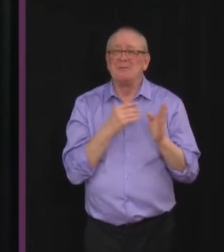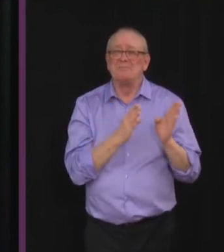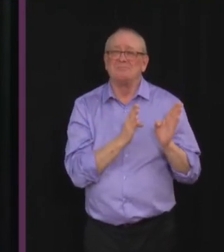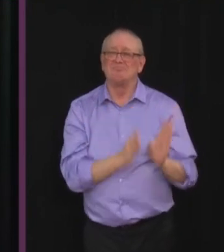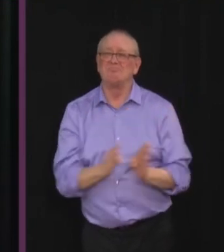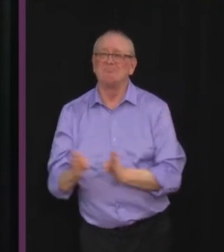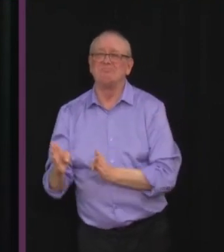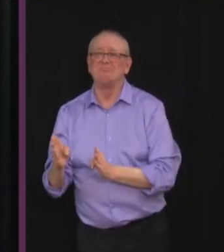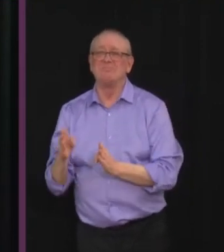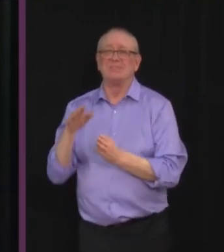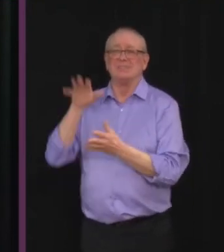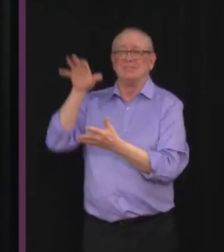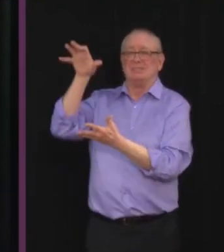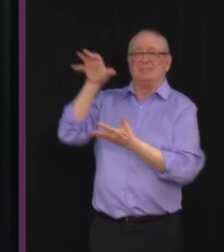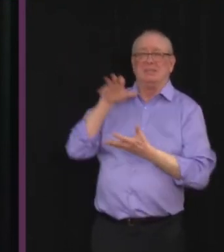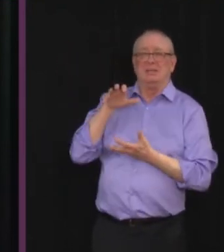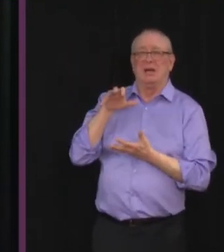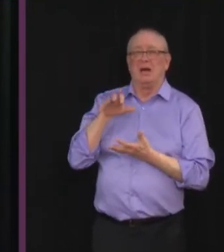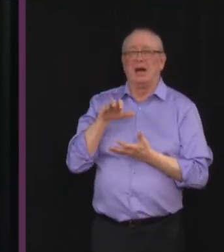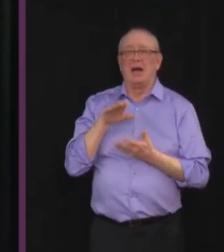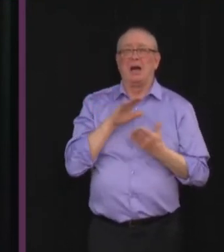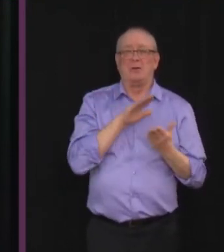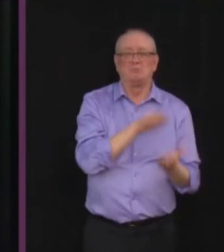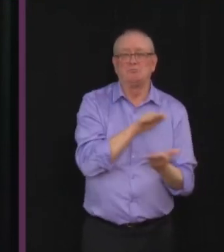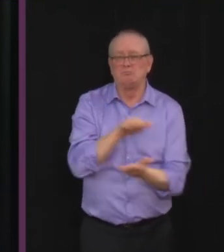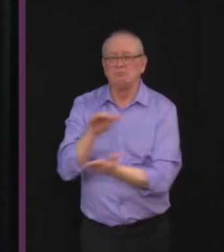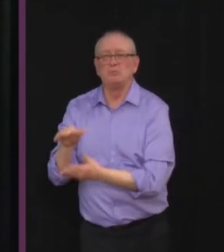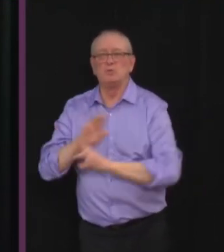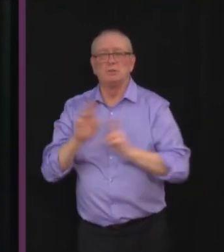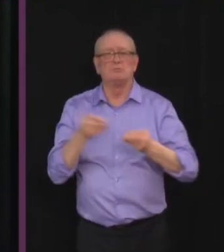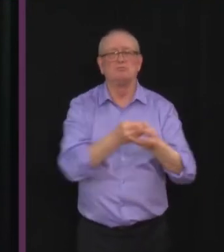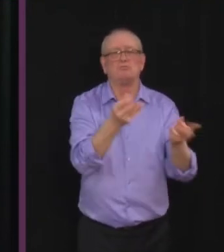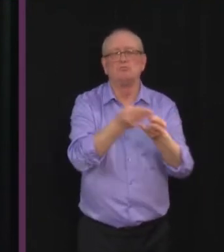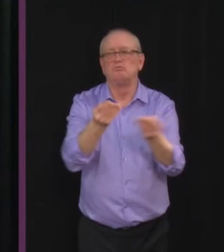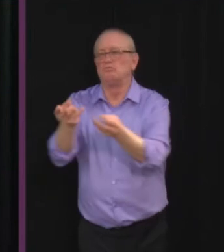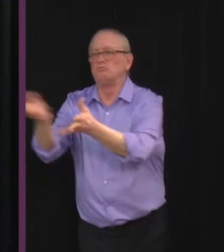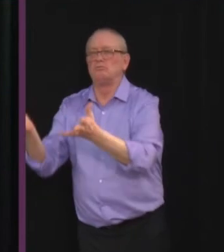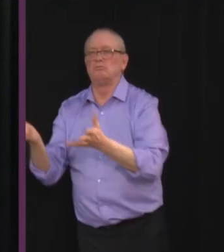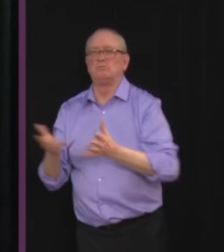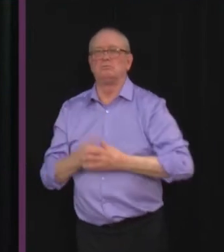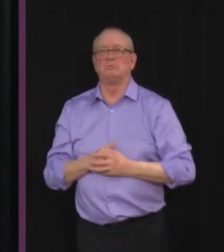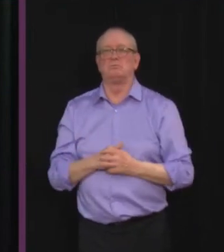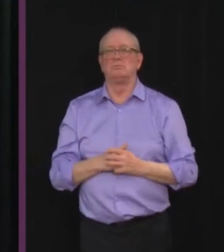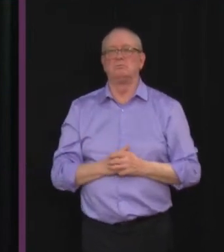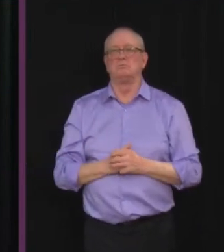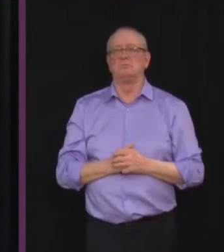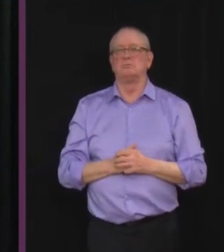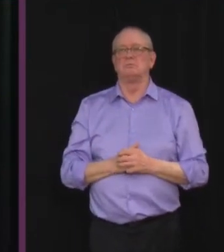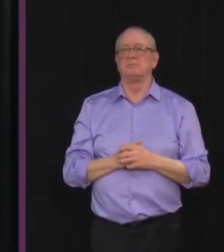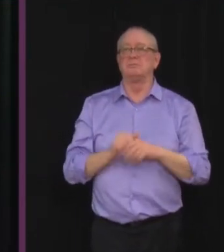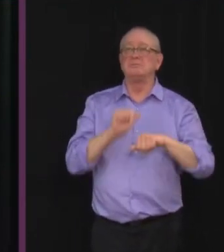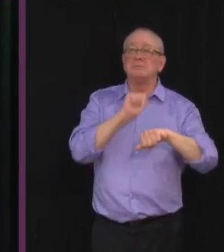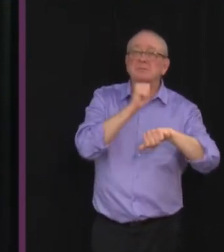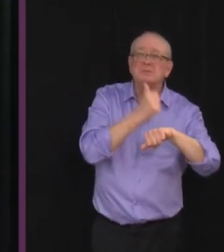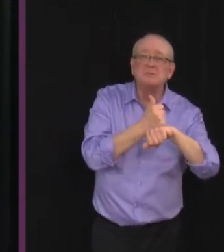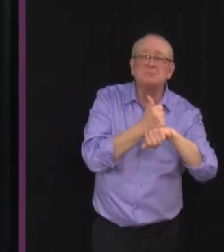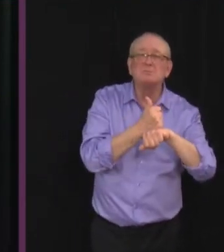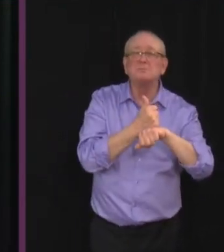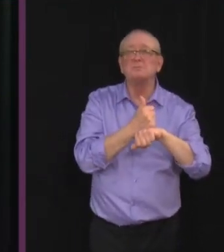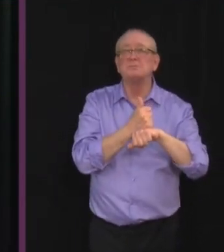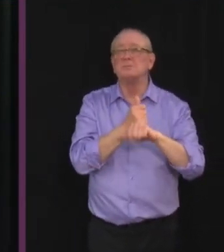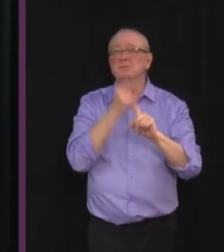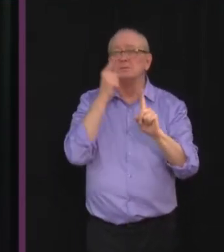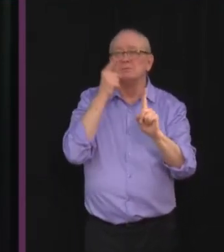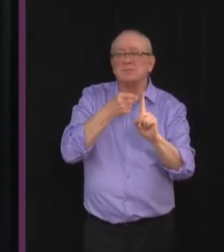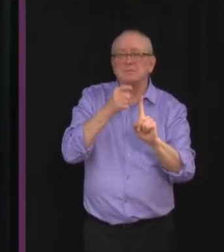well. And in certain innovations, in having rapid flow through clinics is going to be one opportunity for us. If we ever